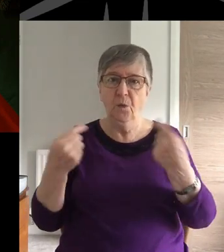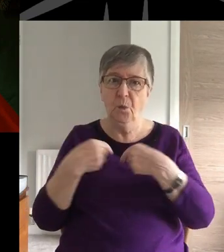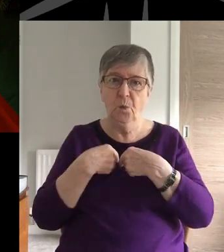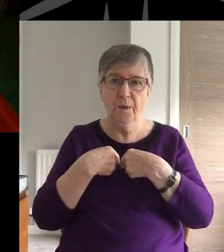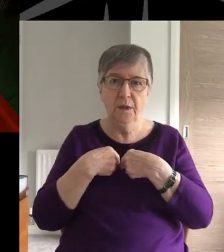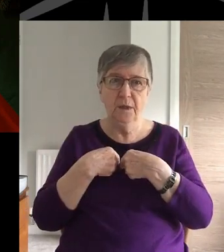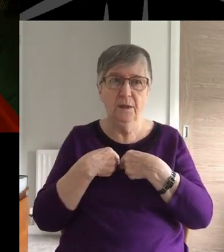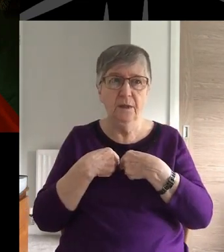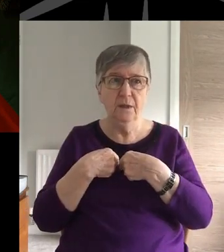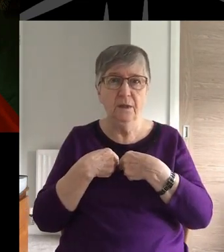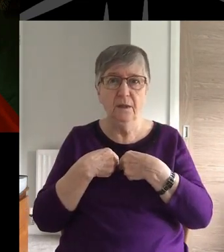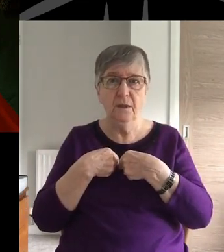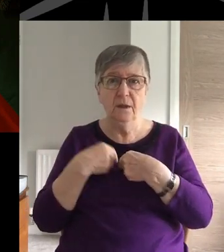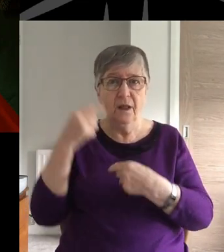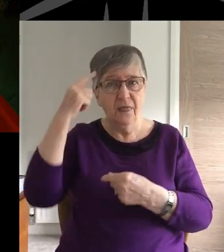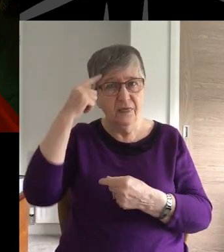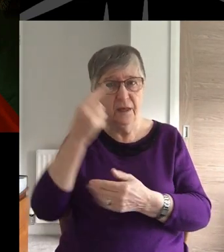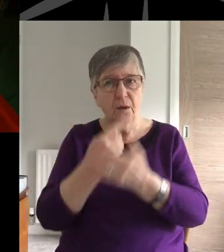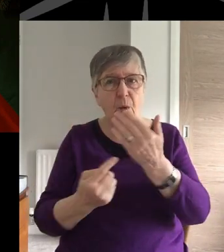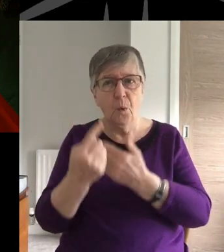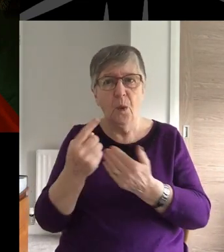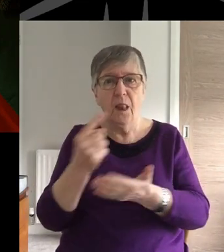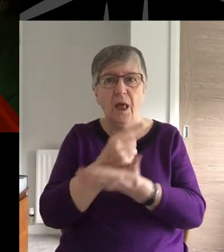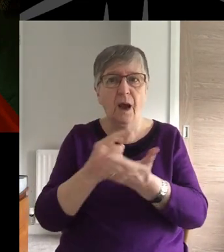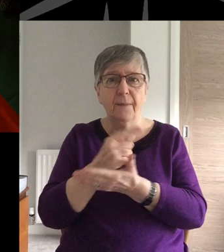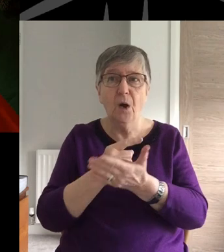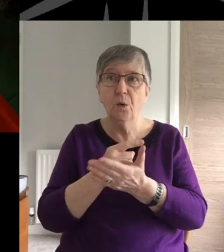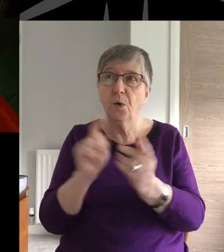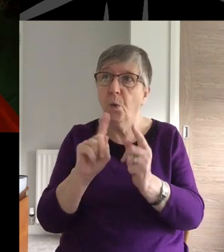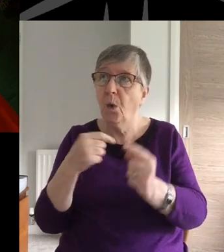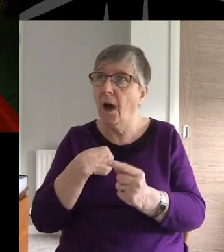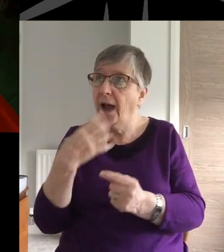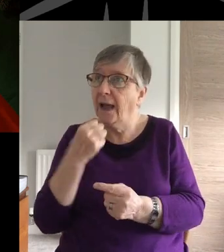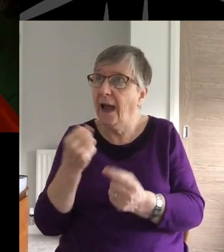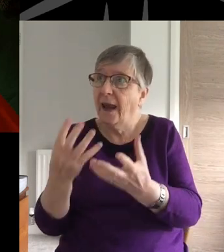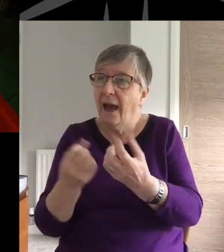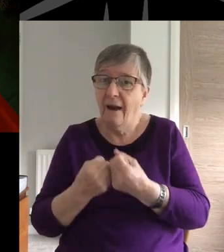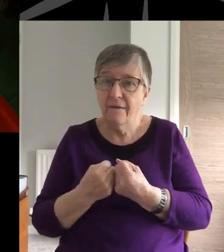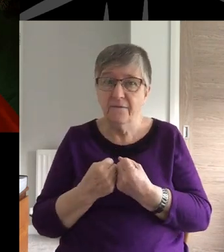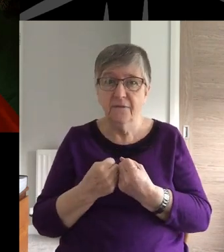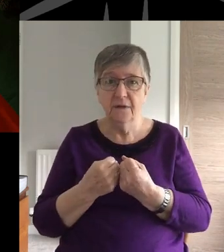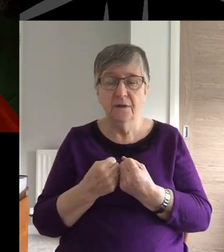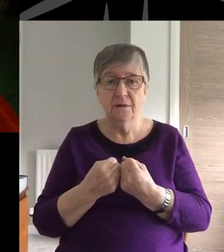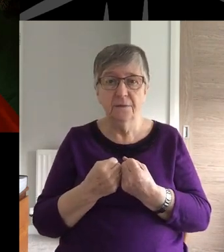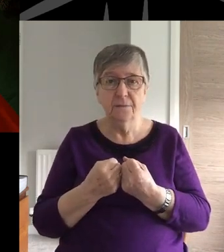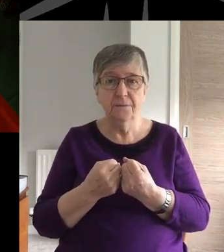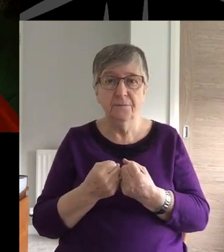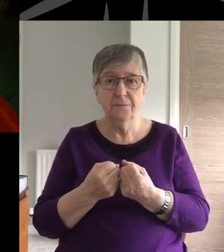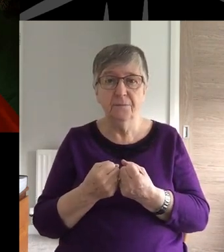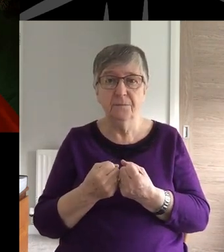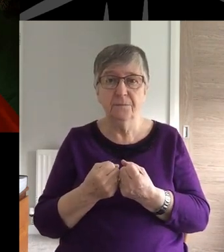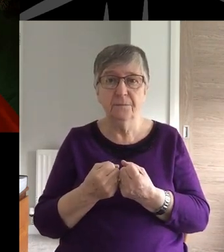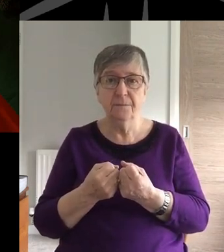times when our horizons have just been filled by what the material things that the world